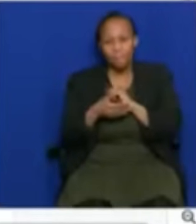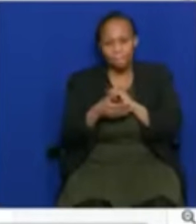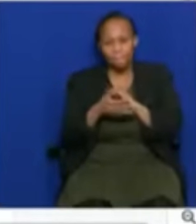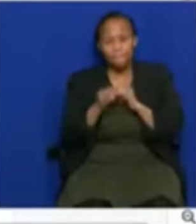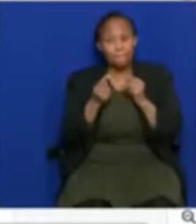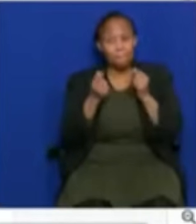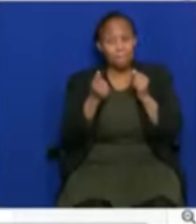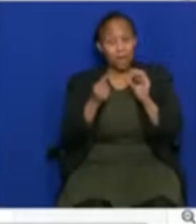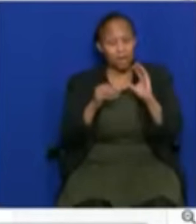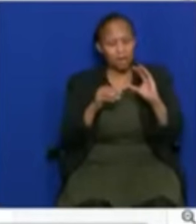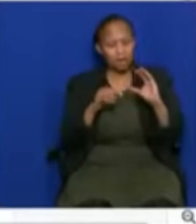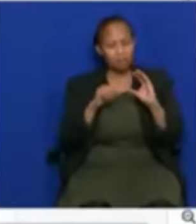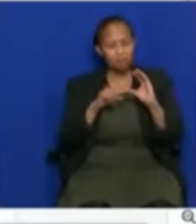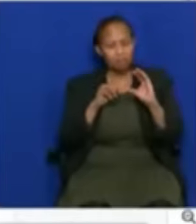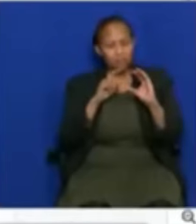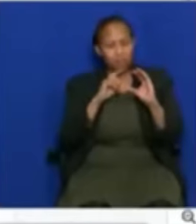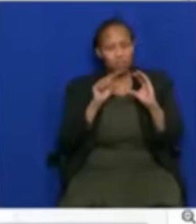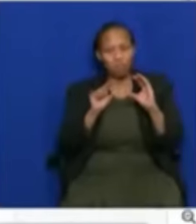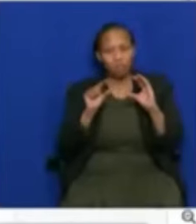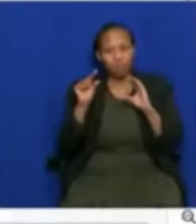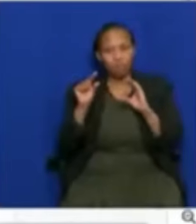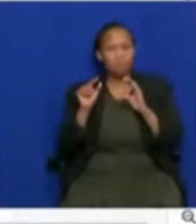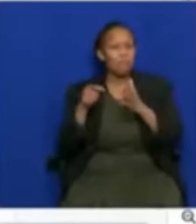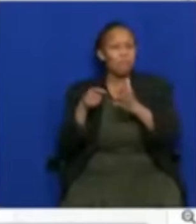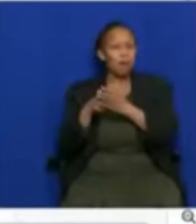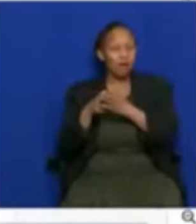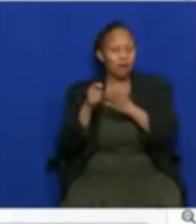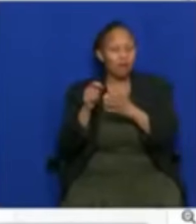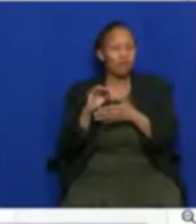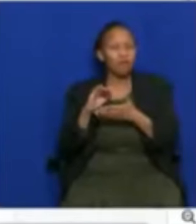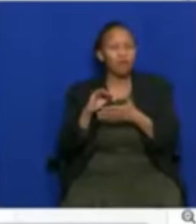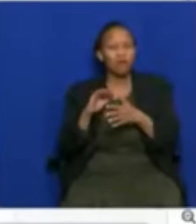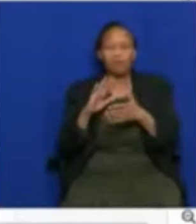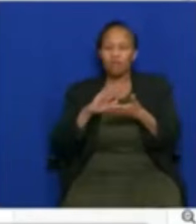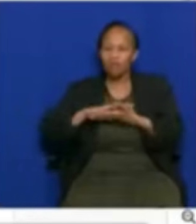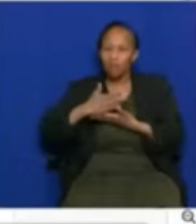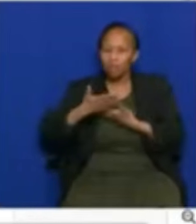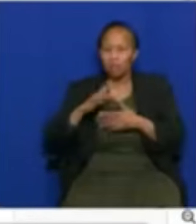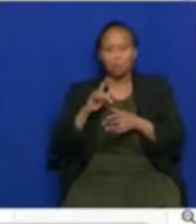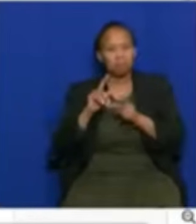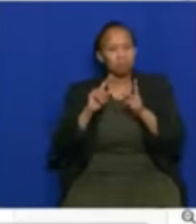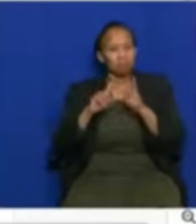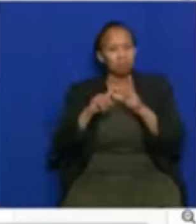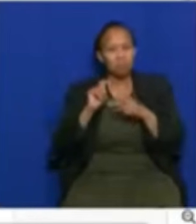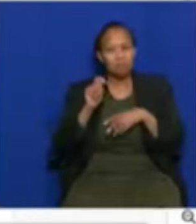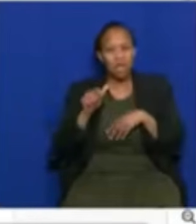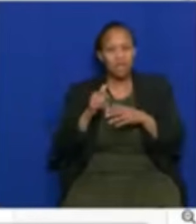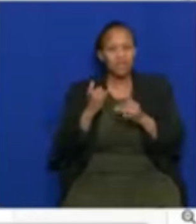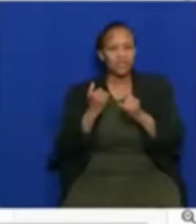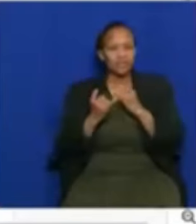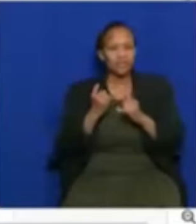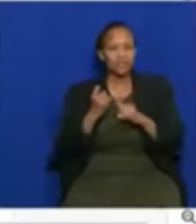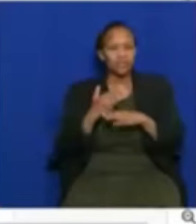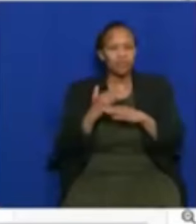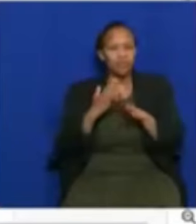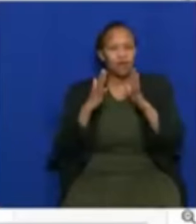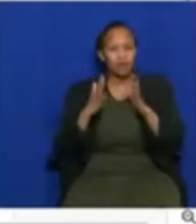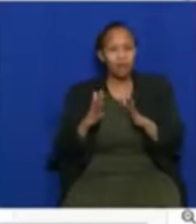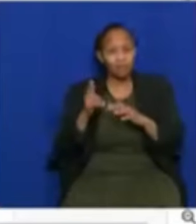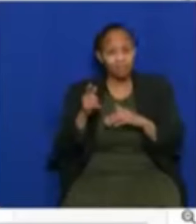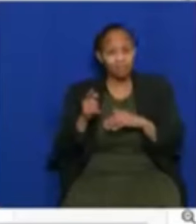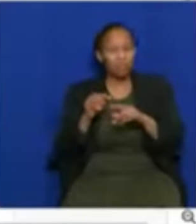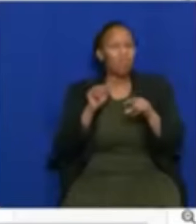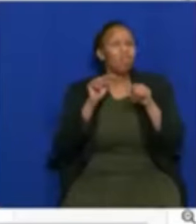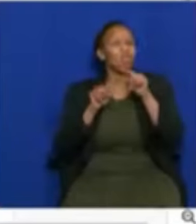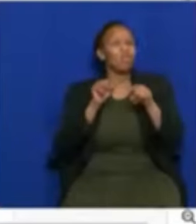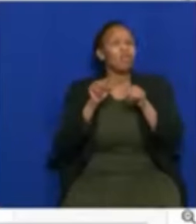equipment and to pay off the sex worker. Those are the allegations, not the tampering with the original